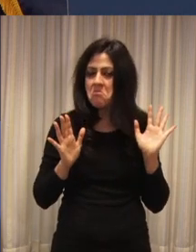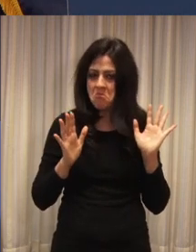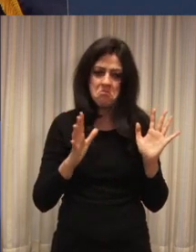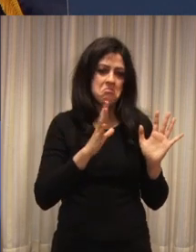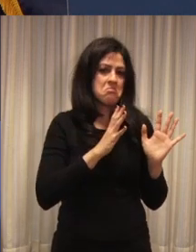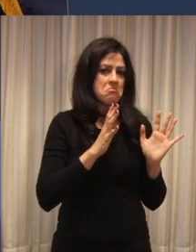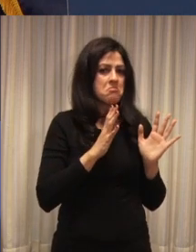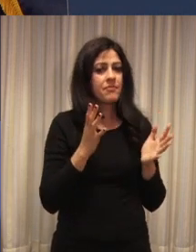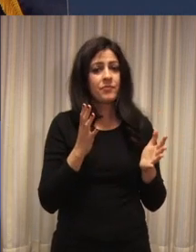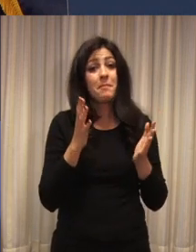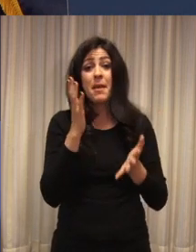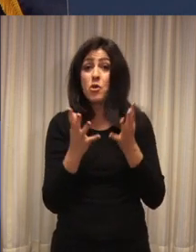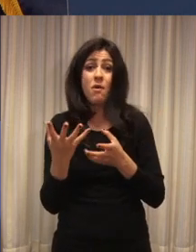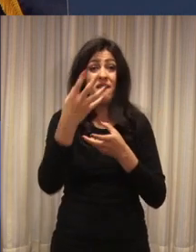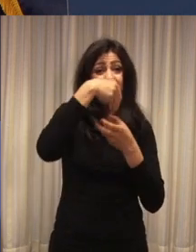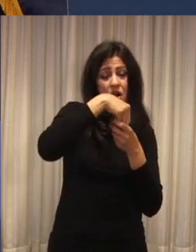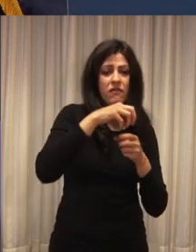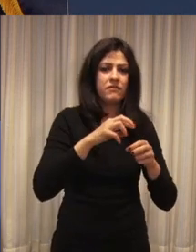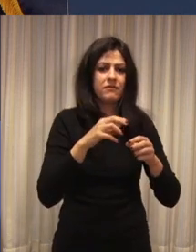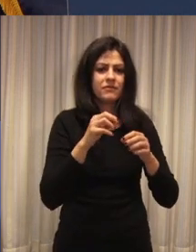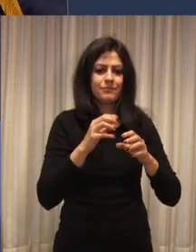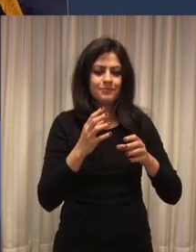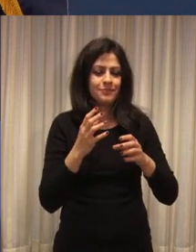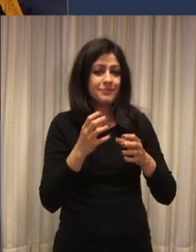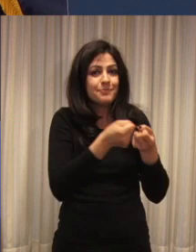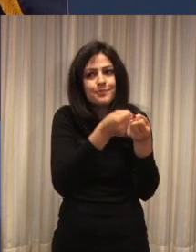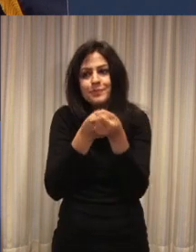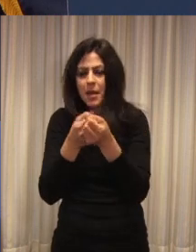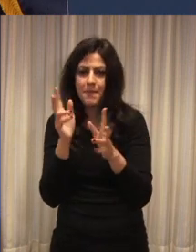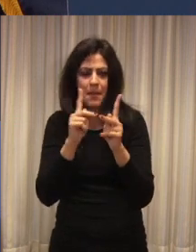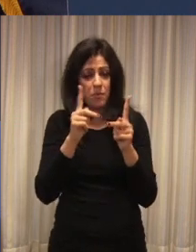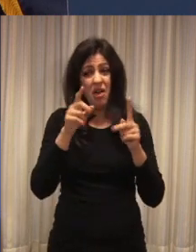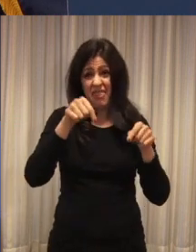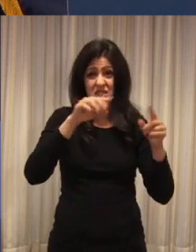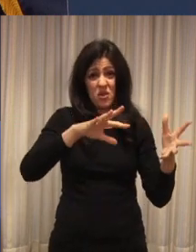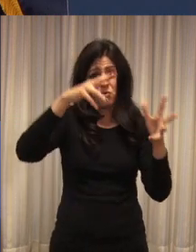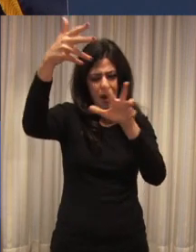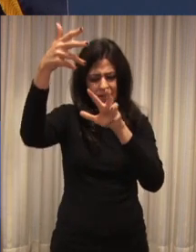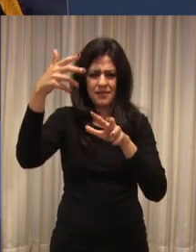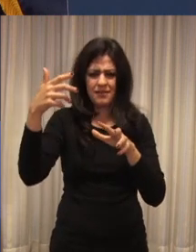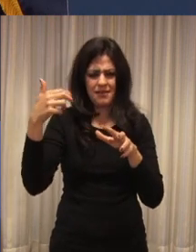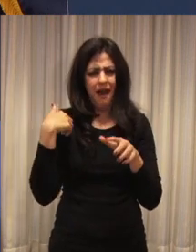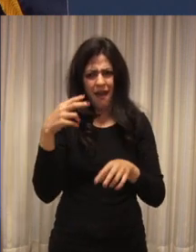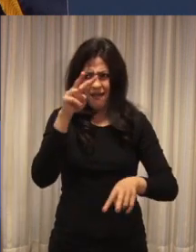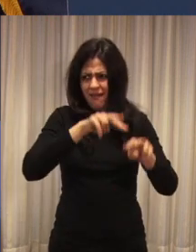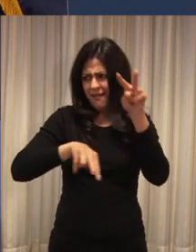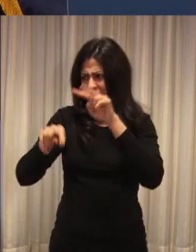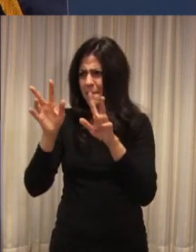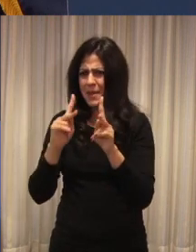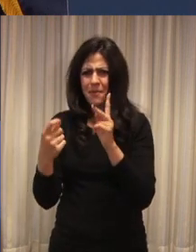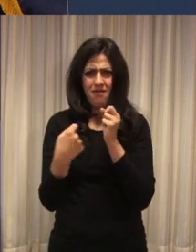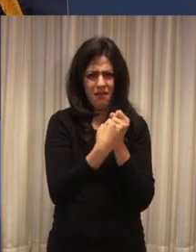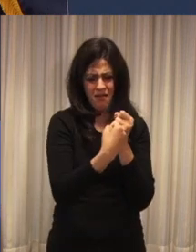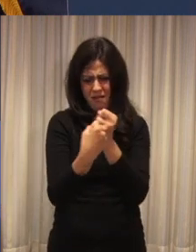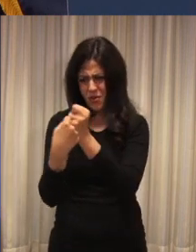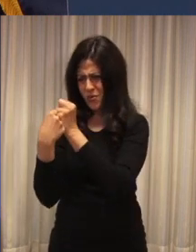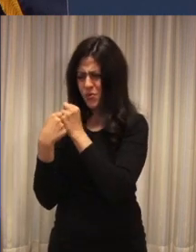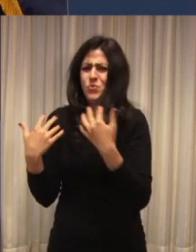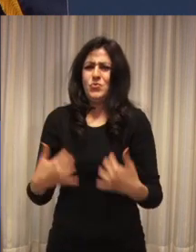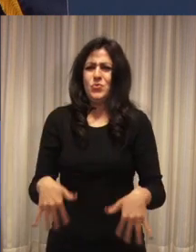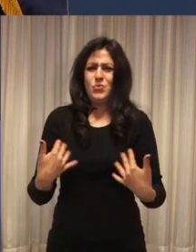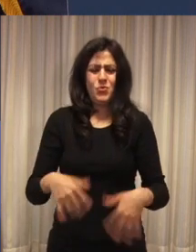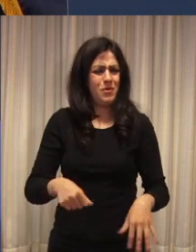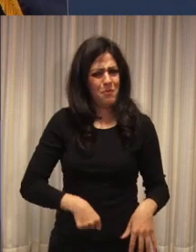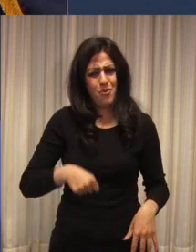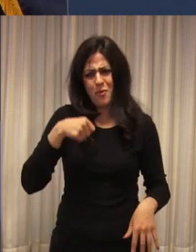in responding to this unprecedented crisis. I continue to be so proud of how we've rallied as a